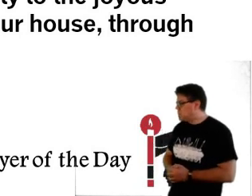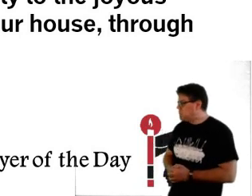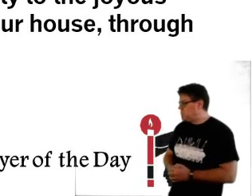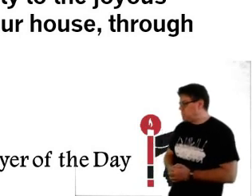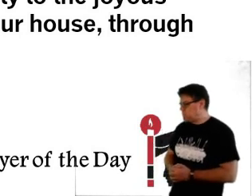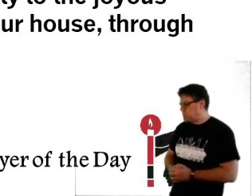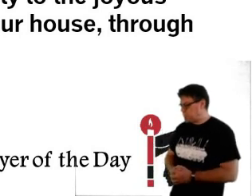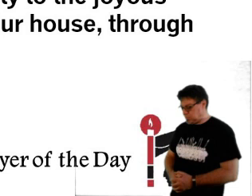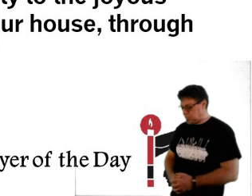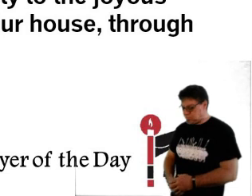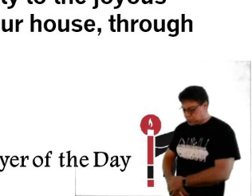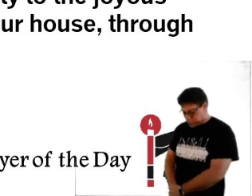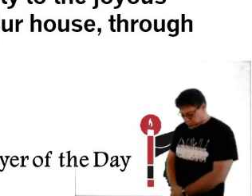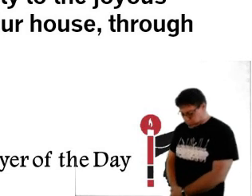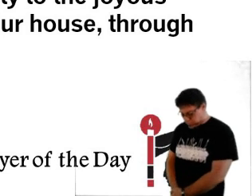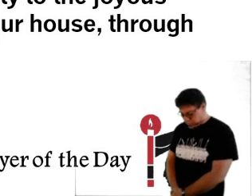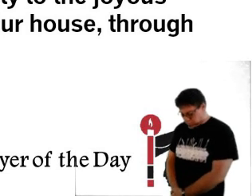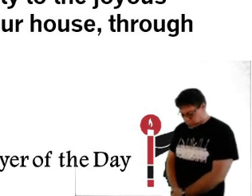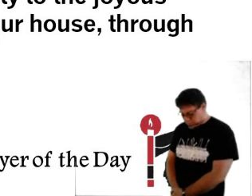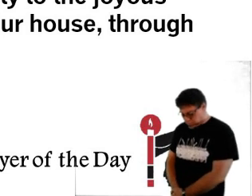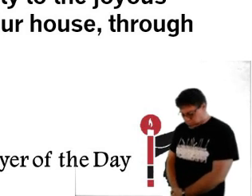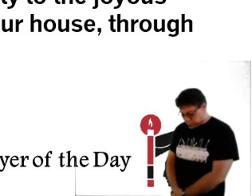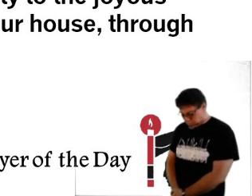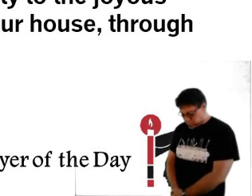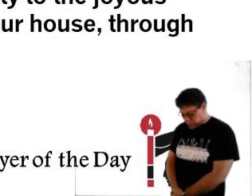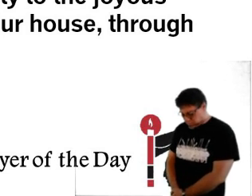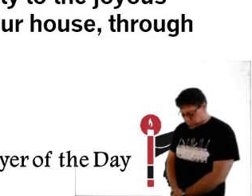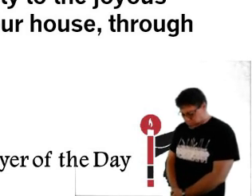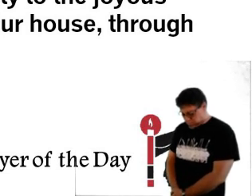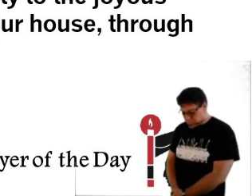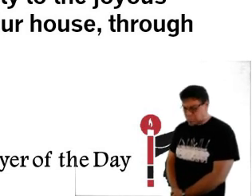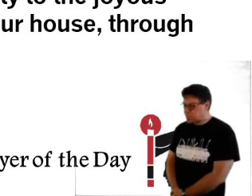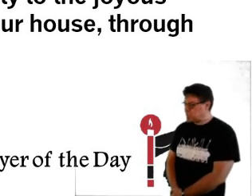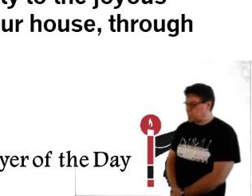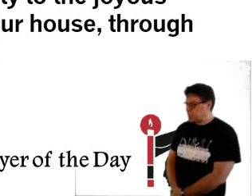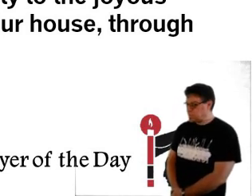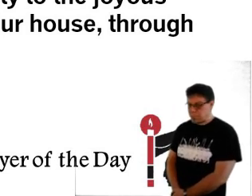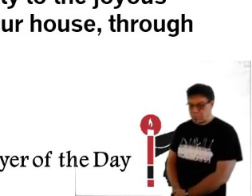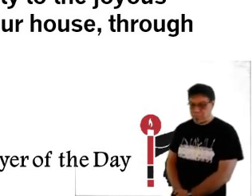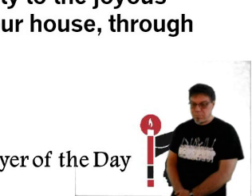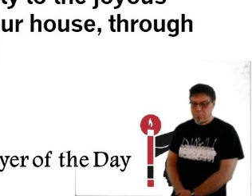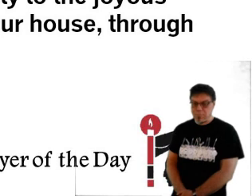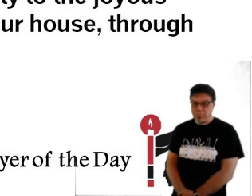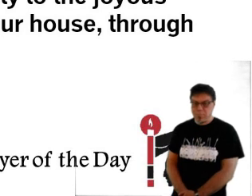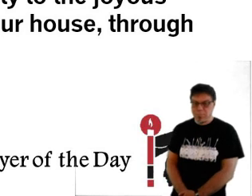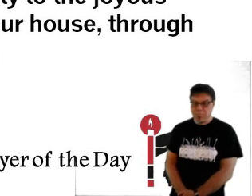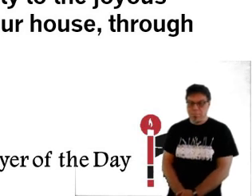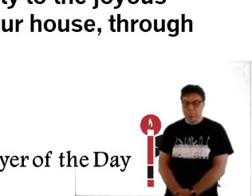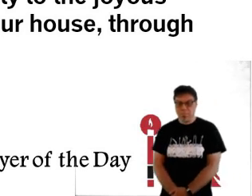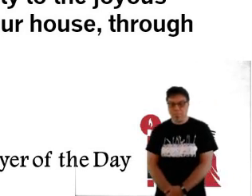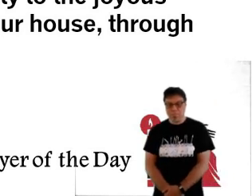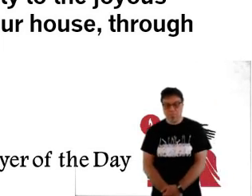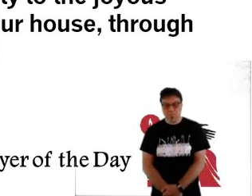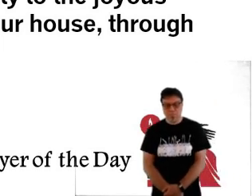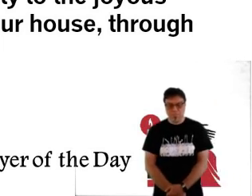liturgy. People aren't joining today for some kind of drama. They want to worship. The people at home want to